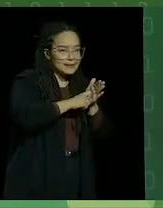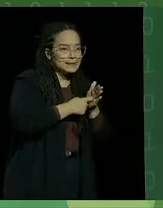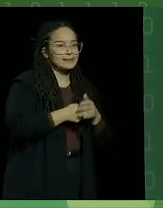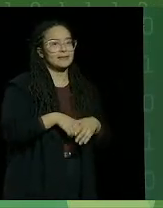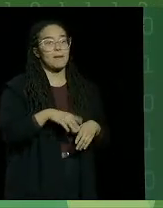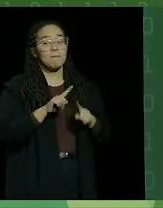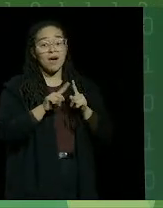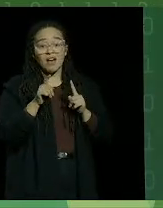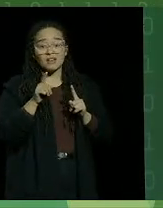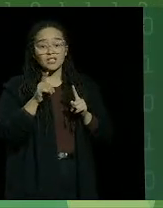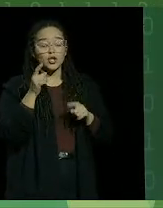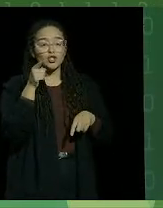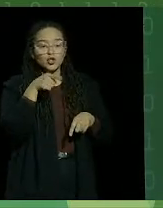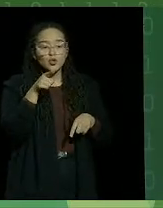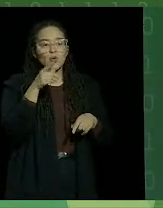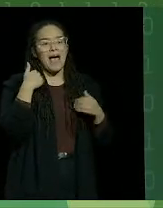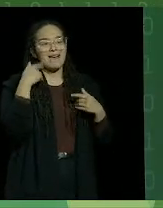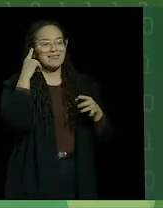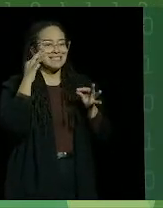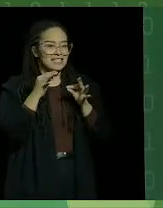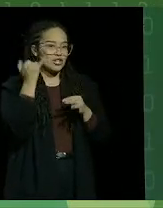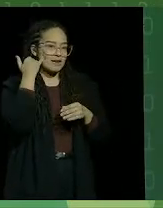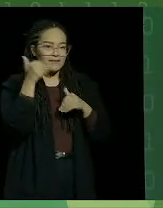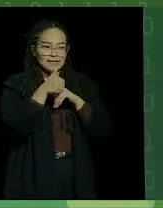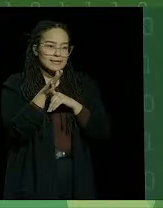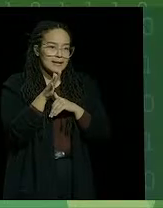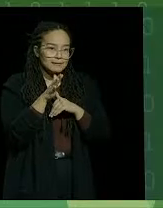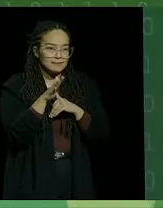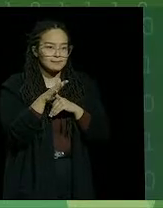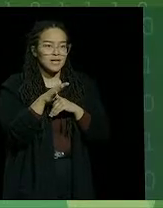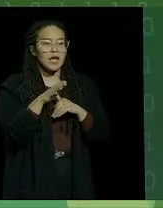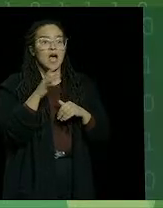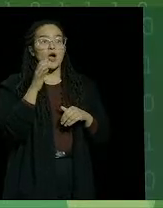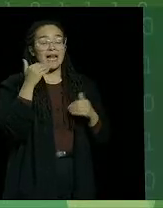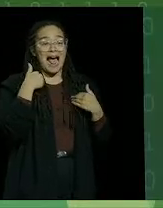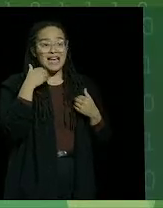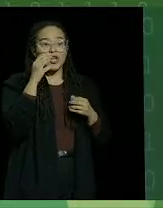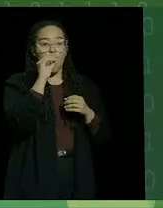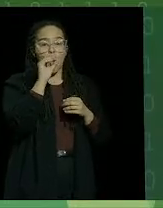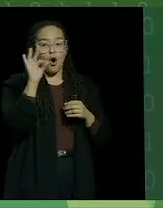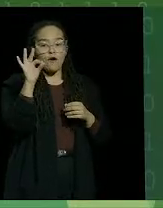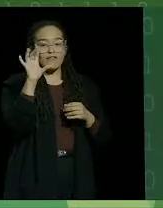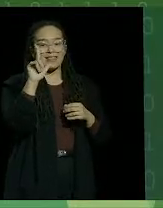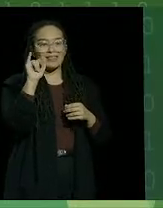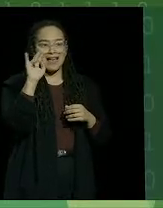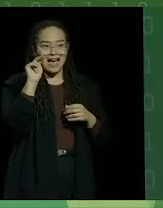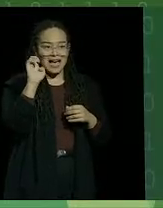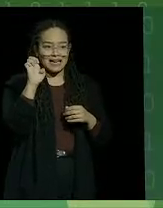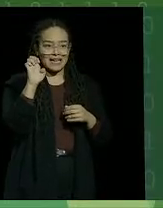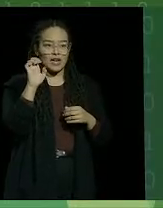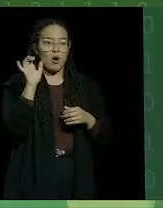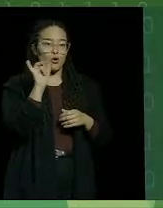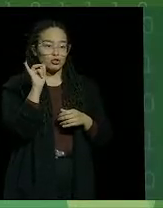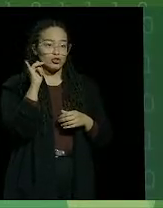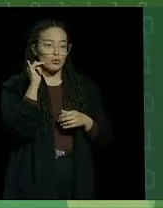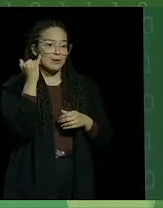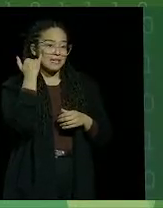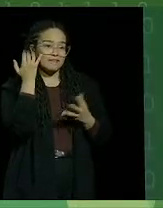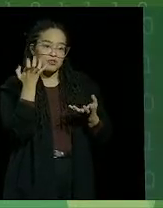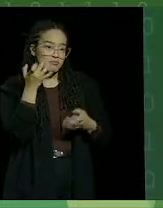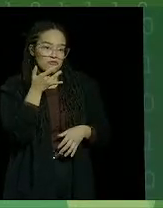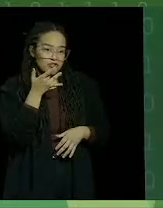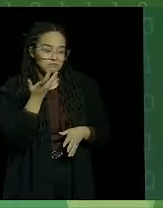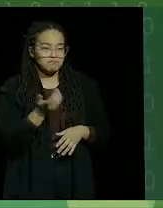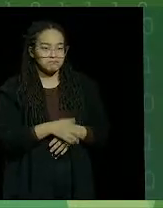even transmitted at all. Revel has an offline mode which keeps all your data within your four walls, if that's what you